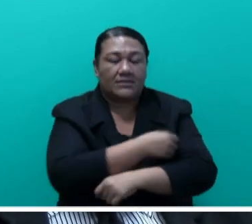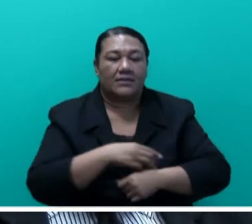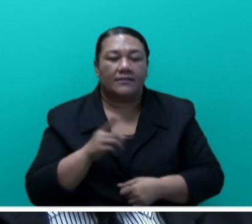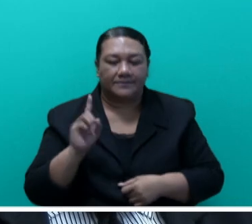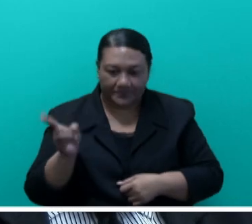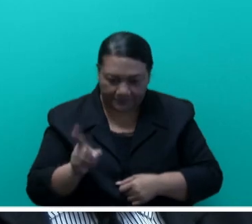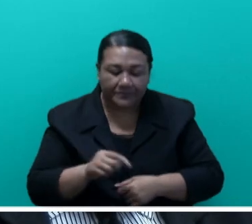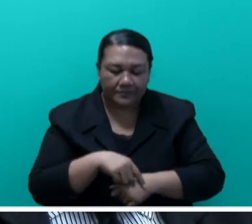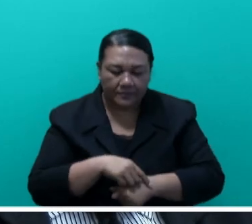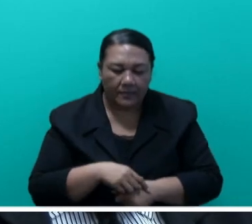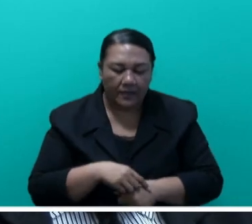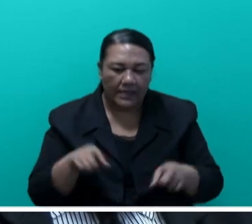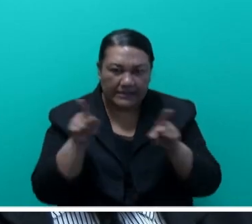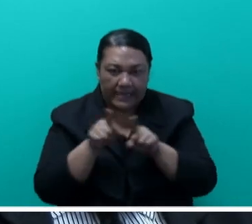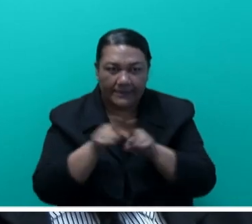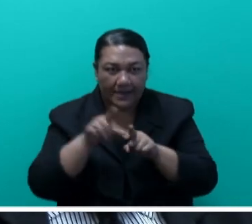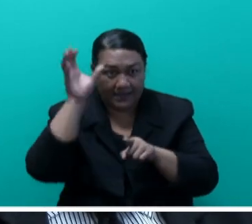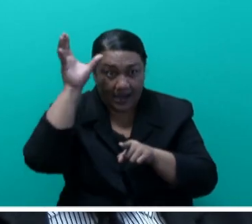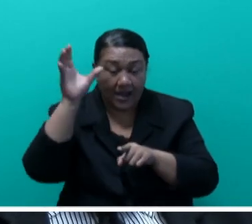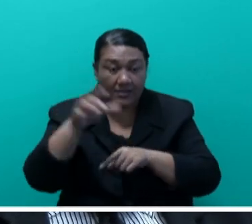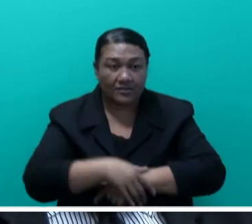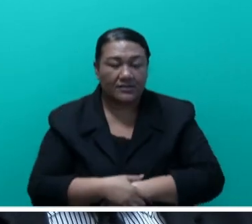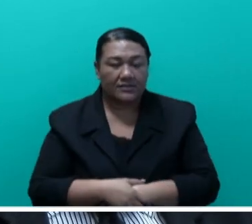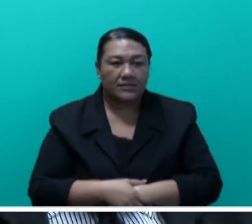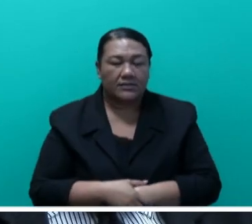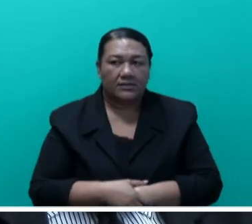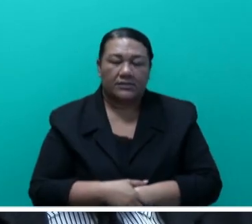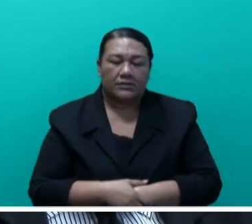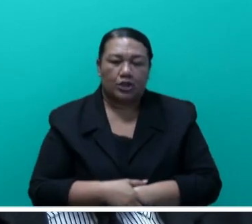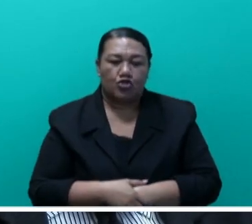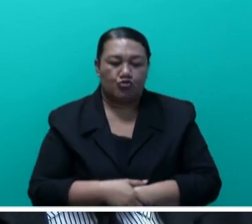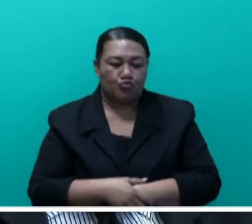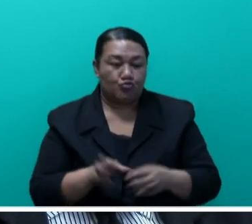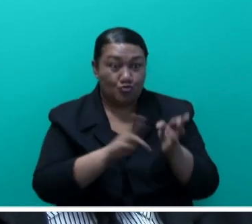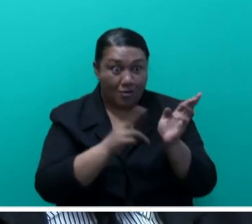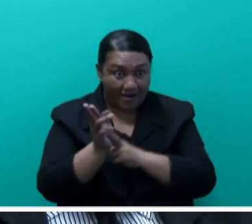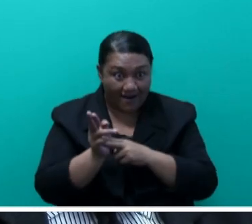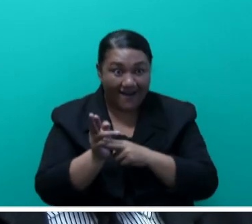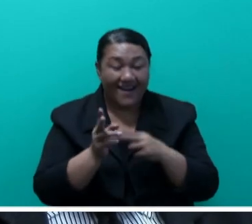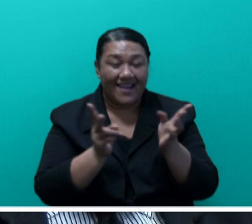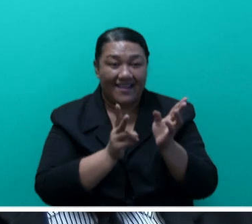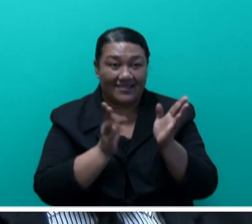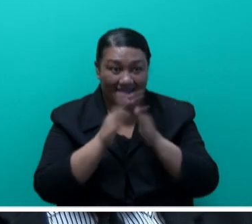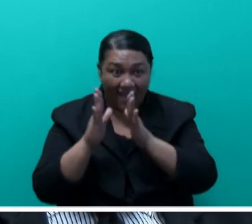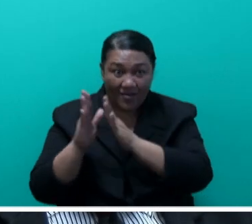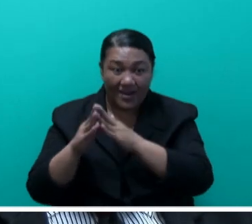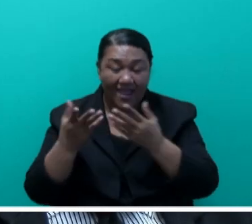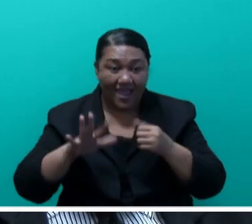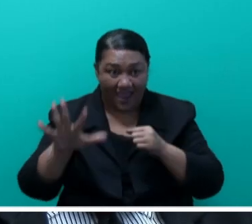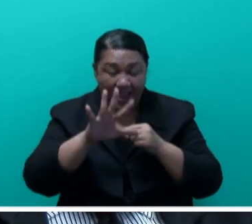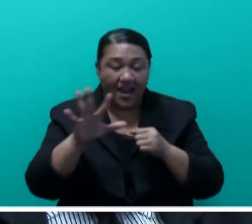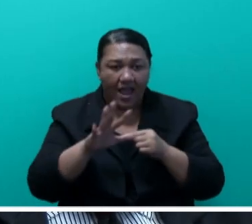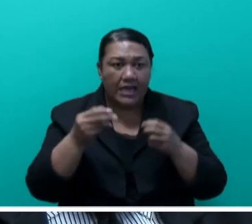across the country, ensuring that both urban and rural areas are equipped with the necessary resources